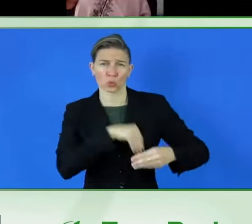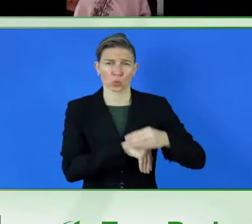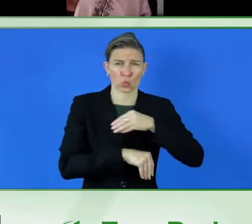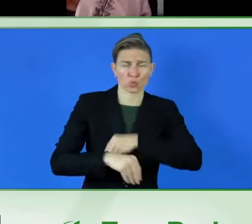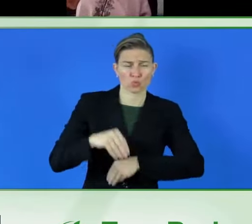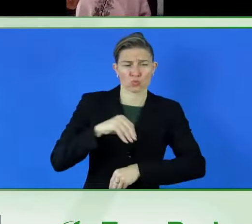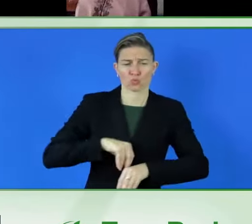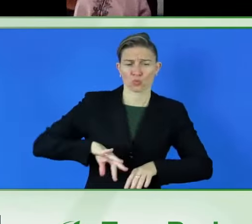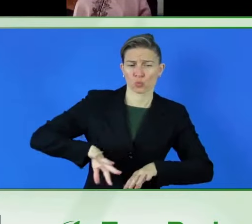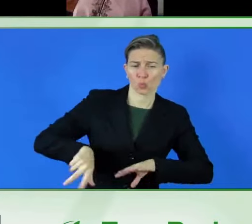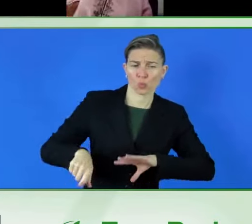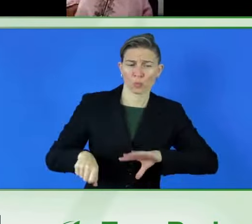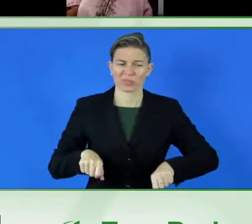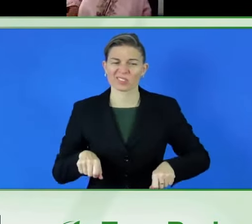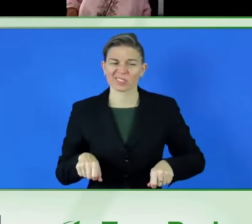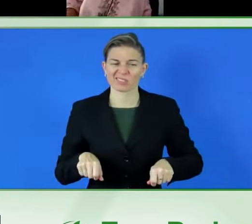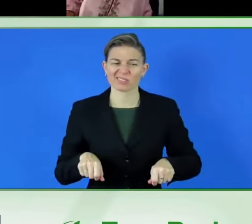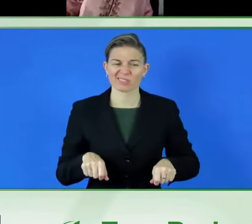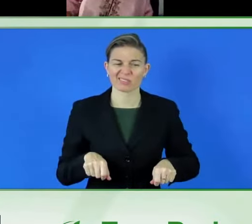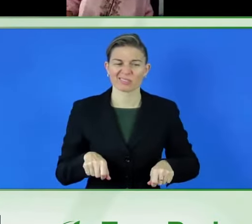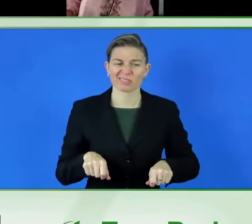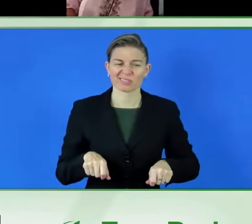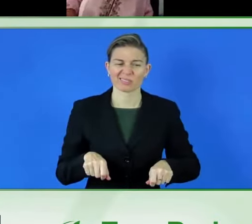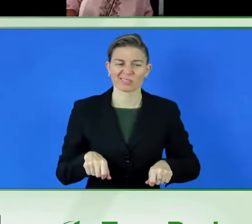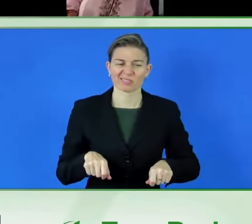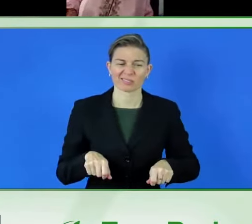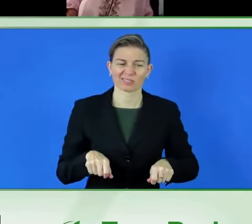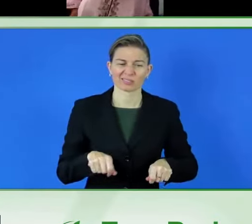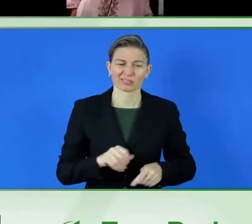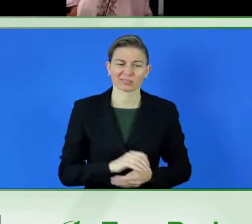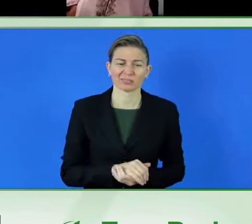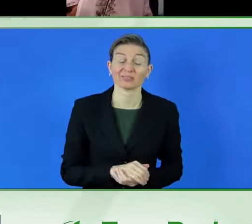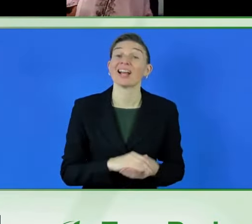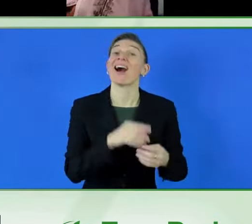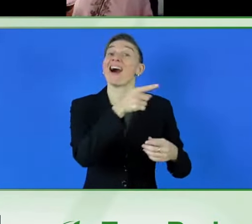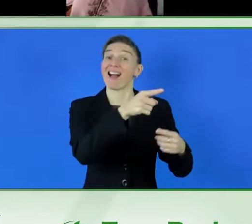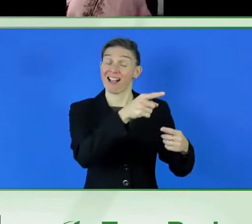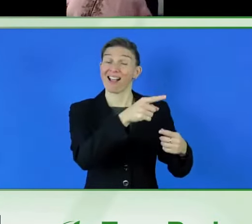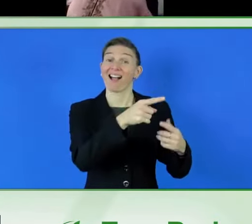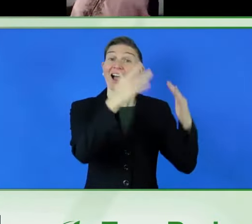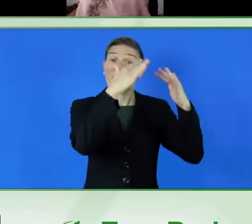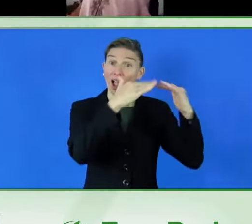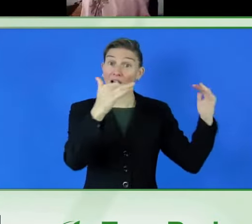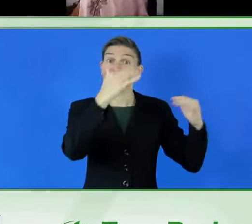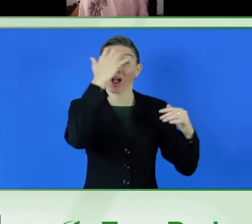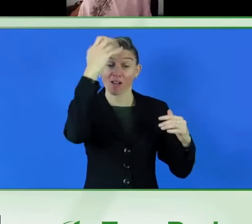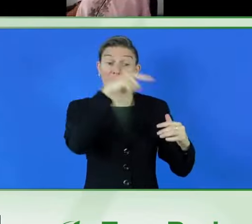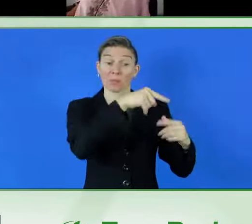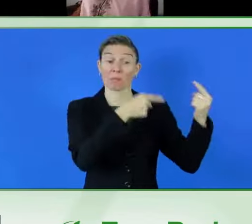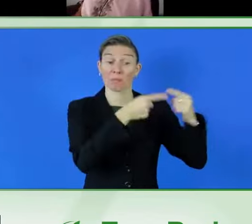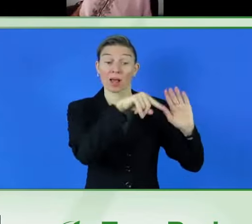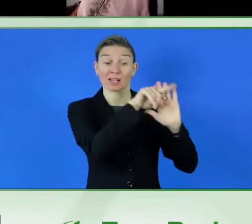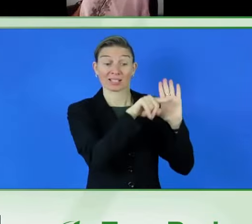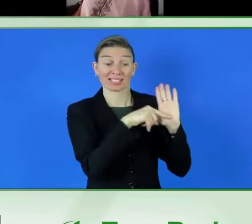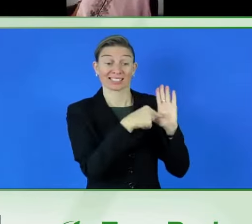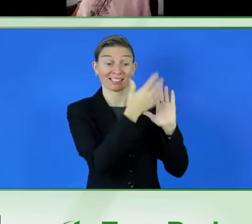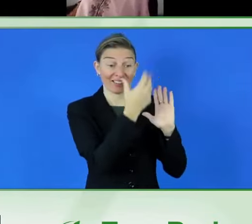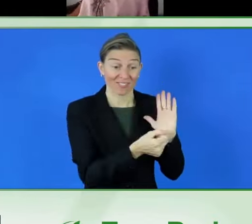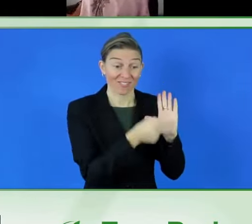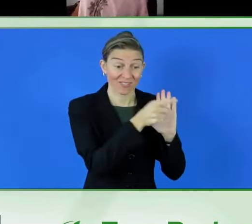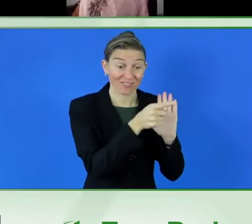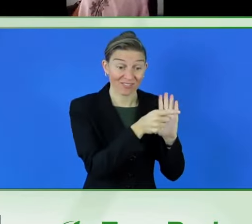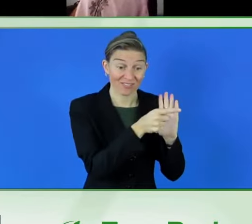there is social discrimination of people with disability.